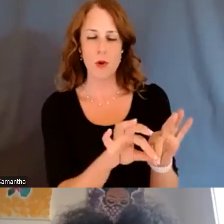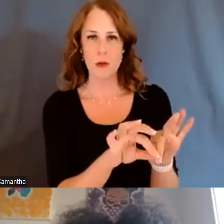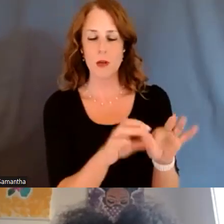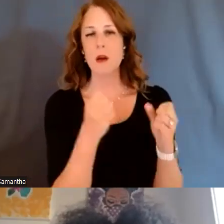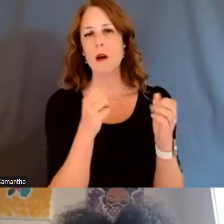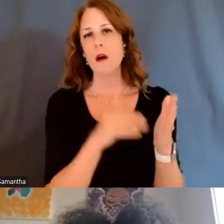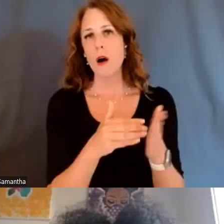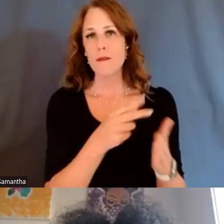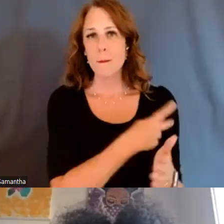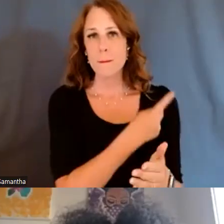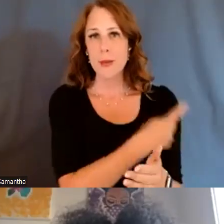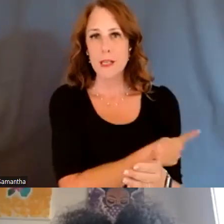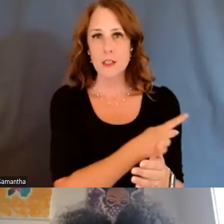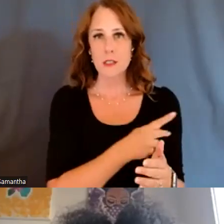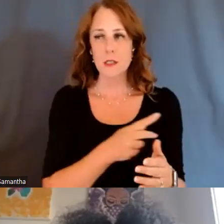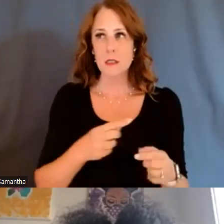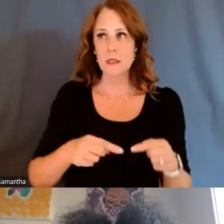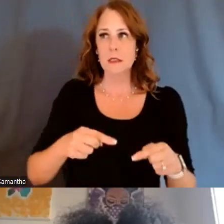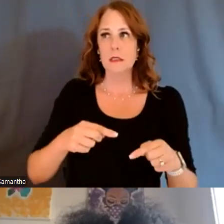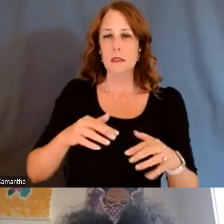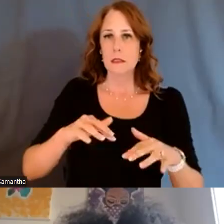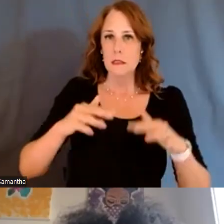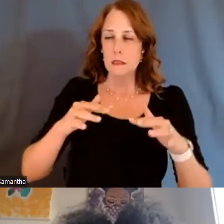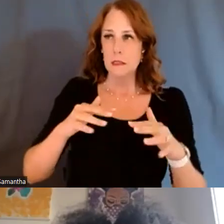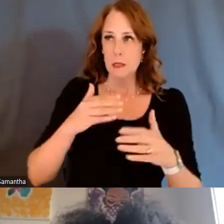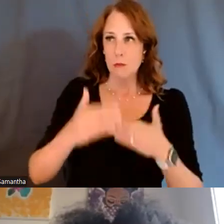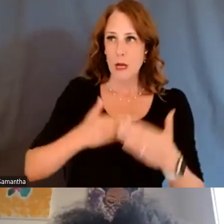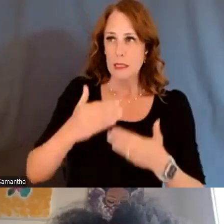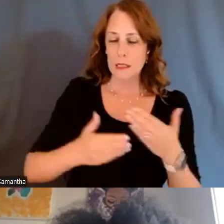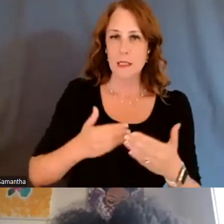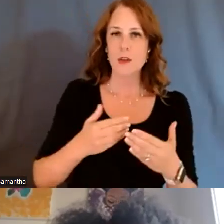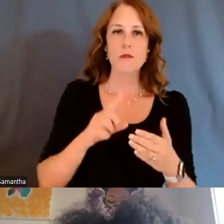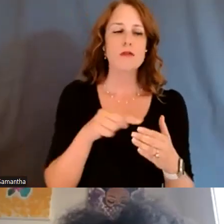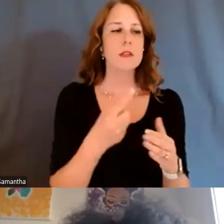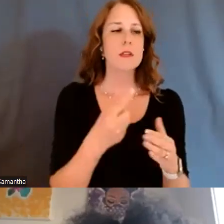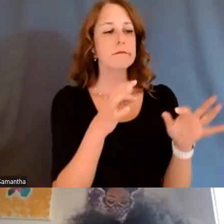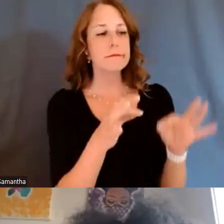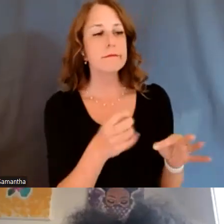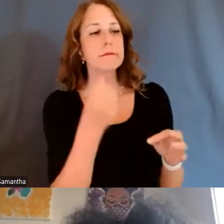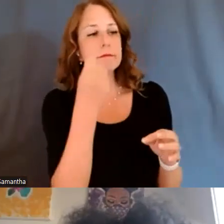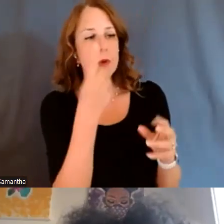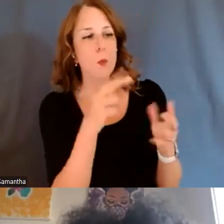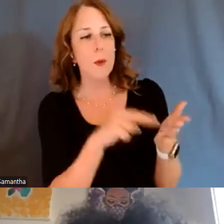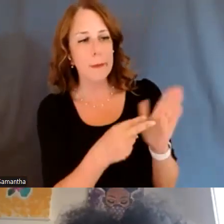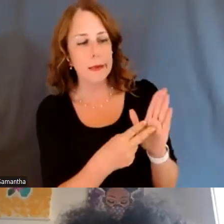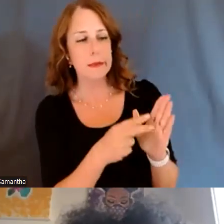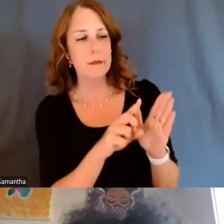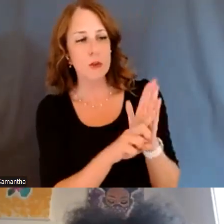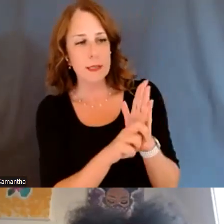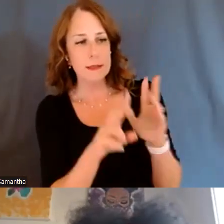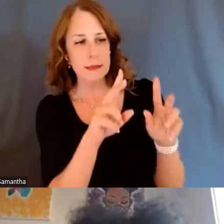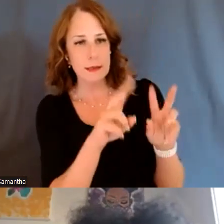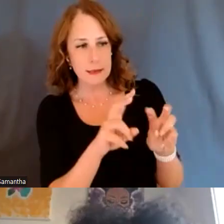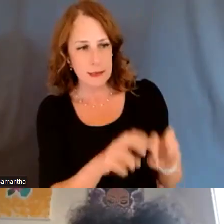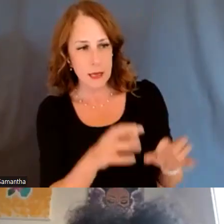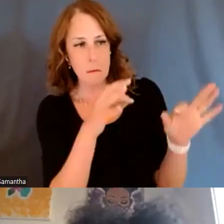are anxious about the process itself. So just understanding what is a forensic exam, what is going to happen, and